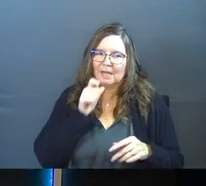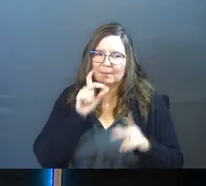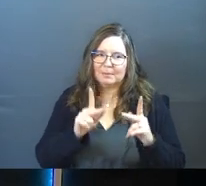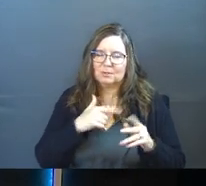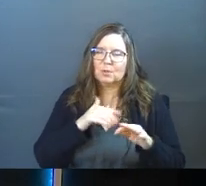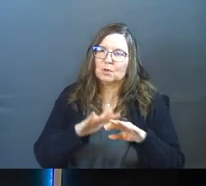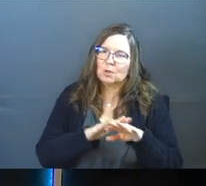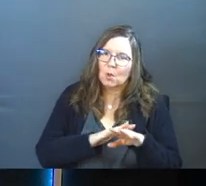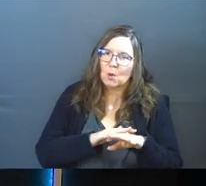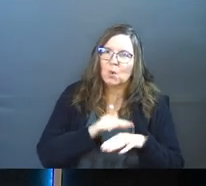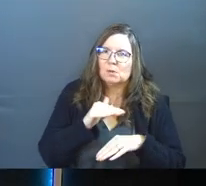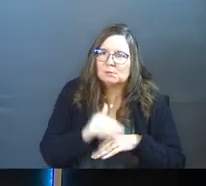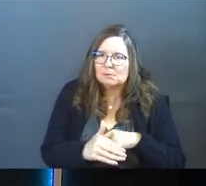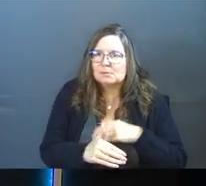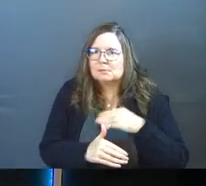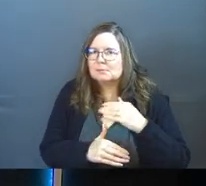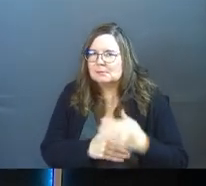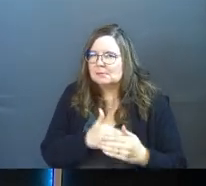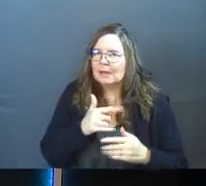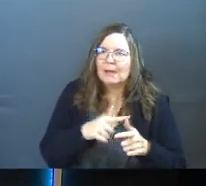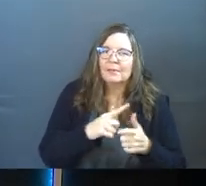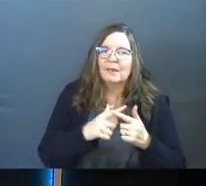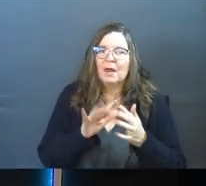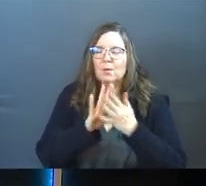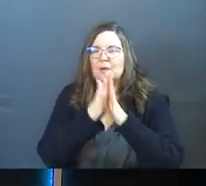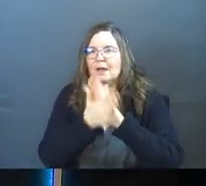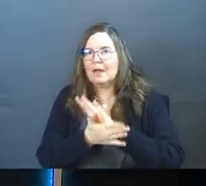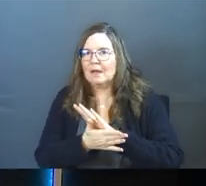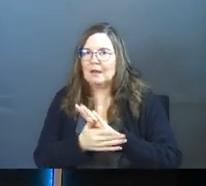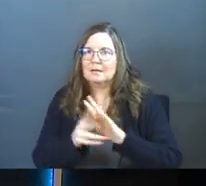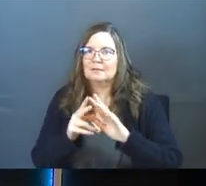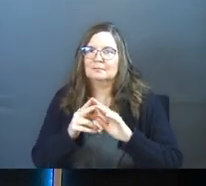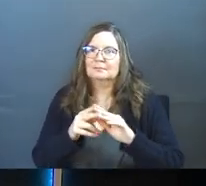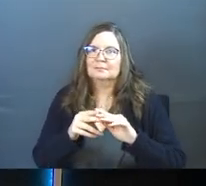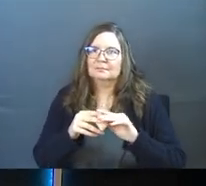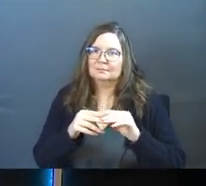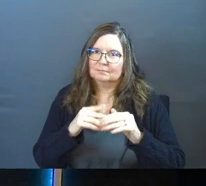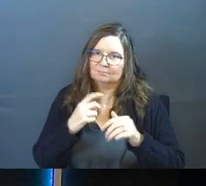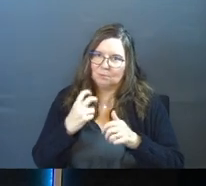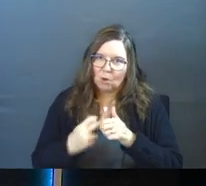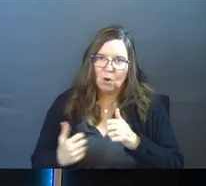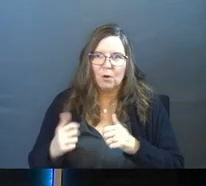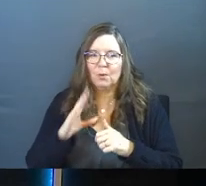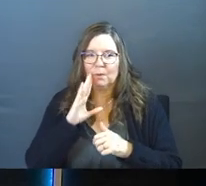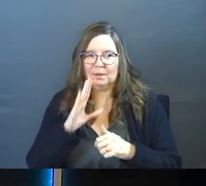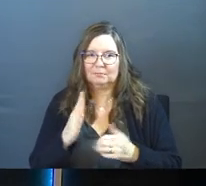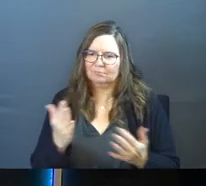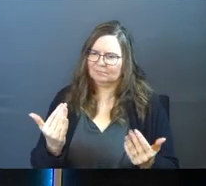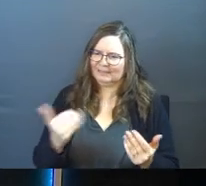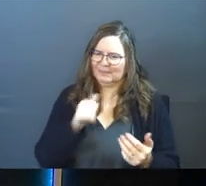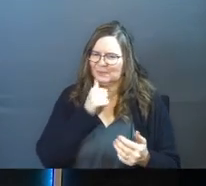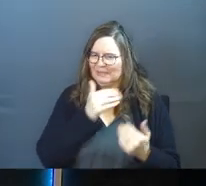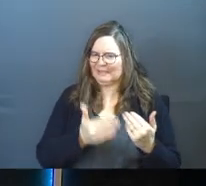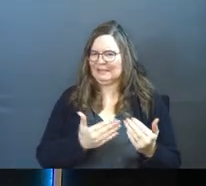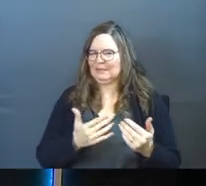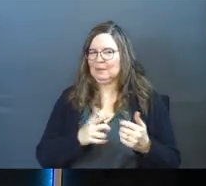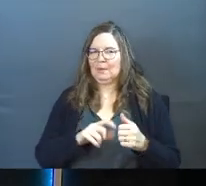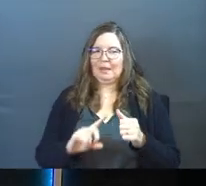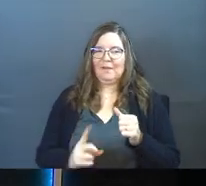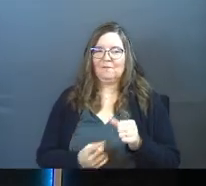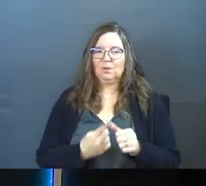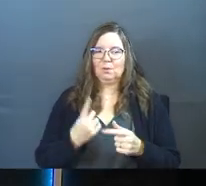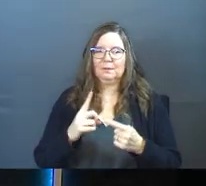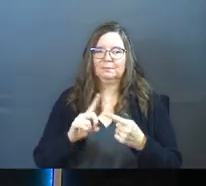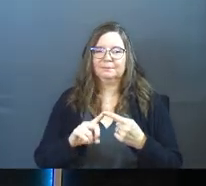we're going to slowly wade into the water, but then it's going to get strong after that, okay? And some of y'all are going to be like, this wasn't easy, so I'm going to go to that